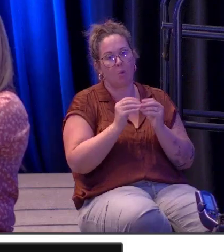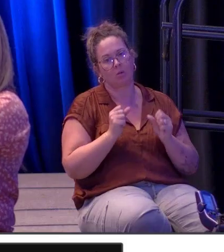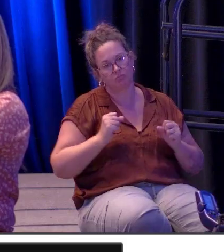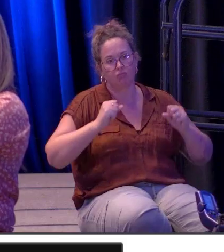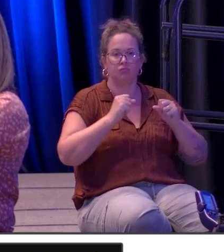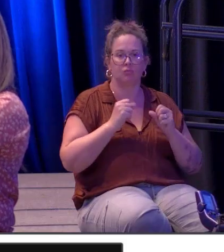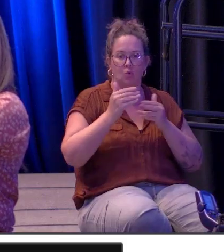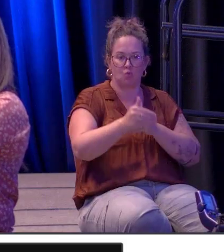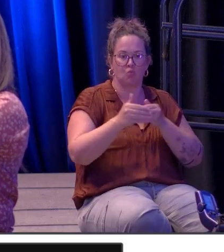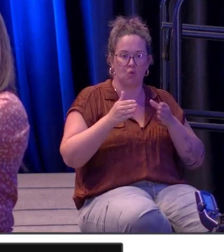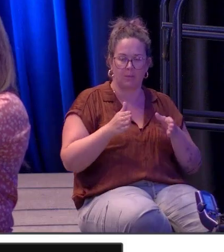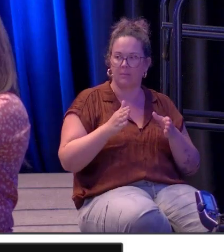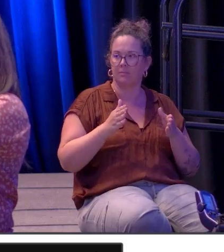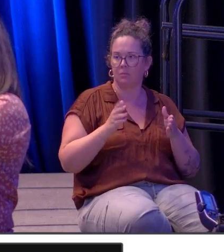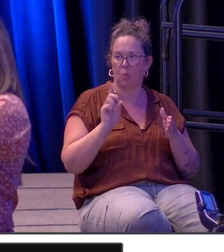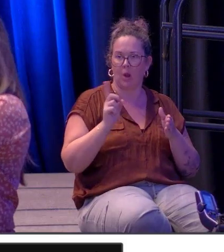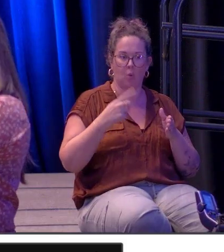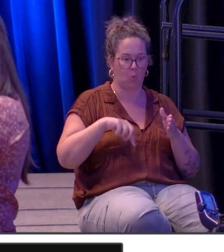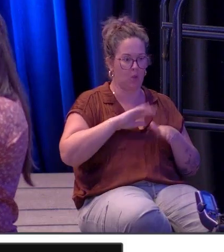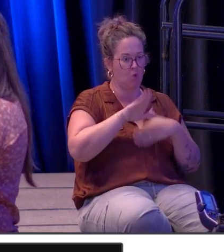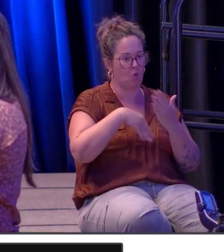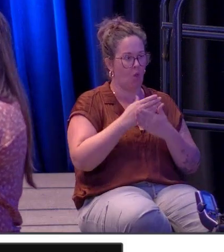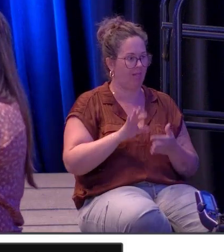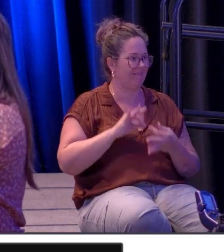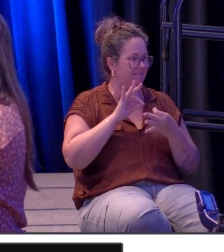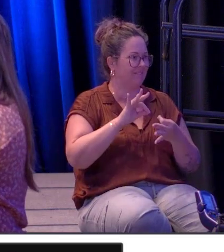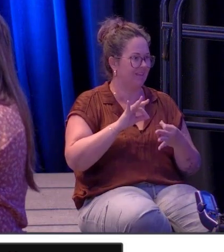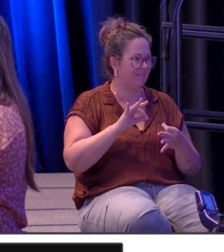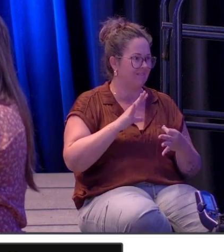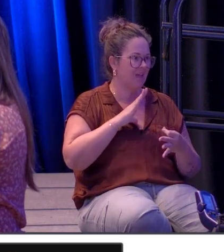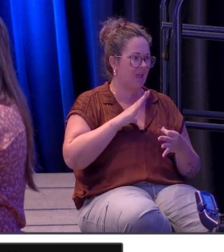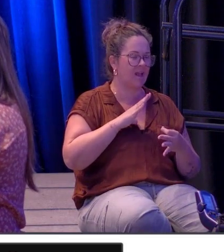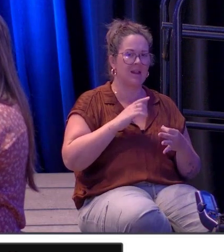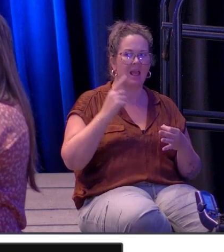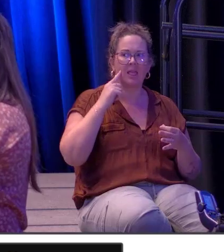perfectly fine. Oh, that's great. That's,